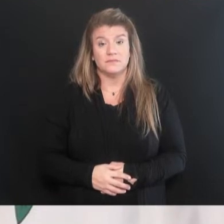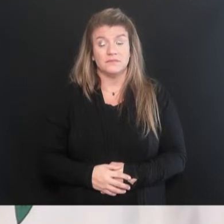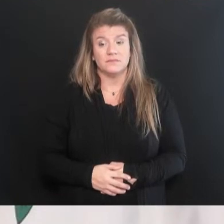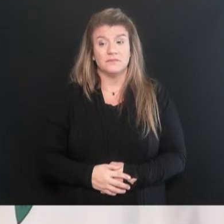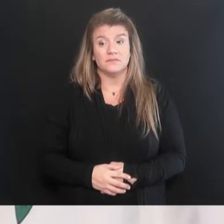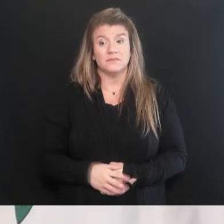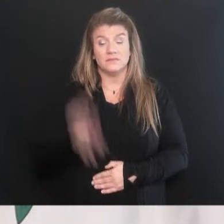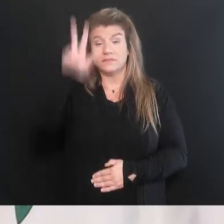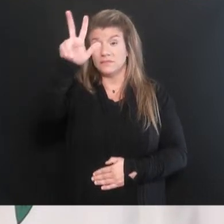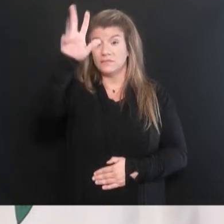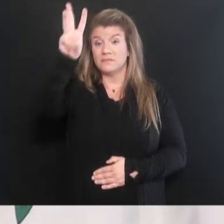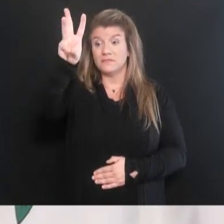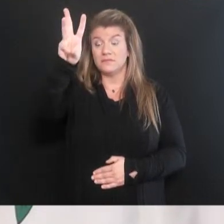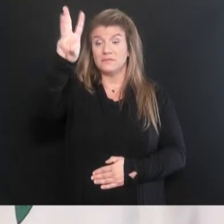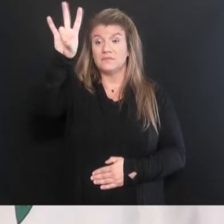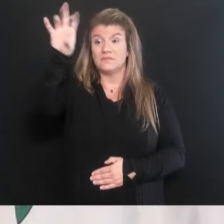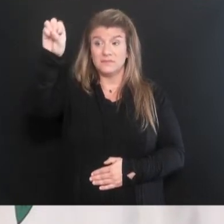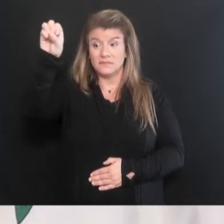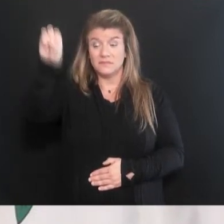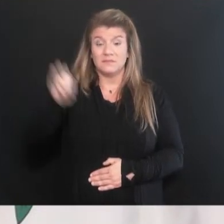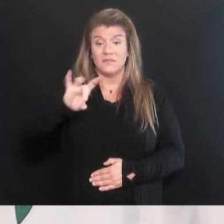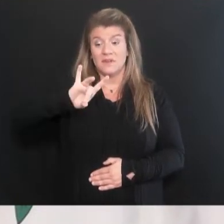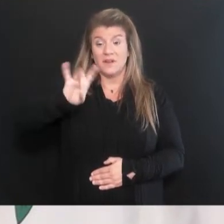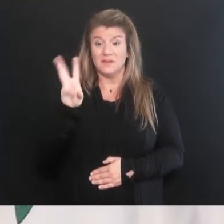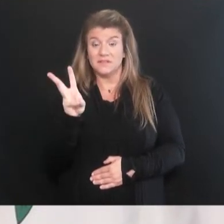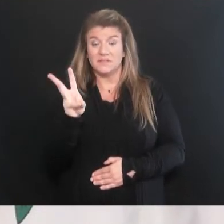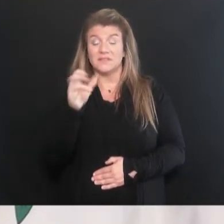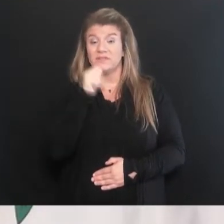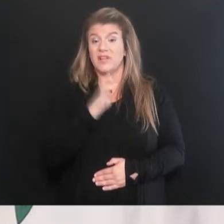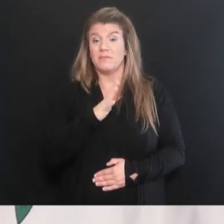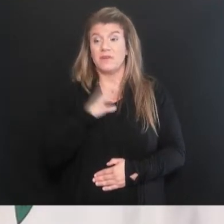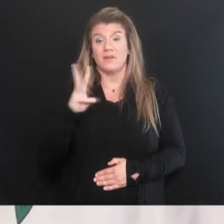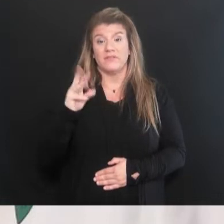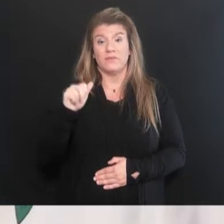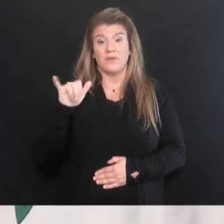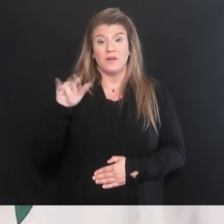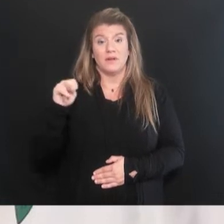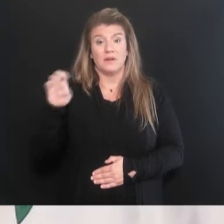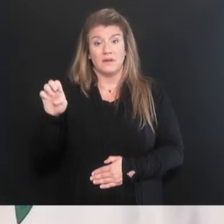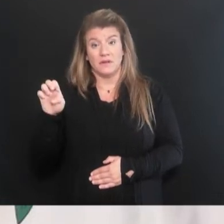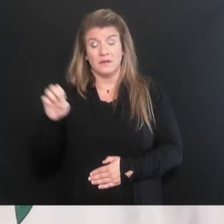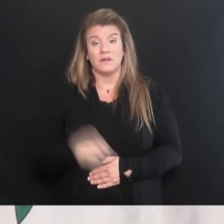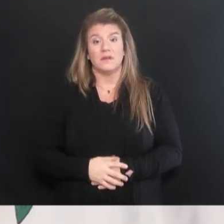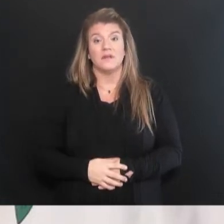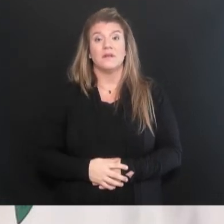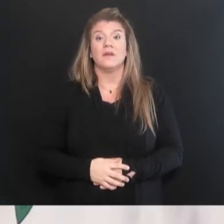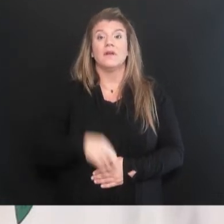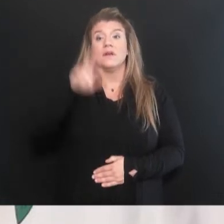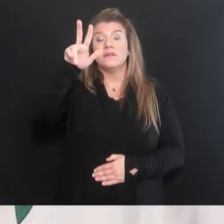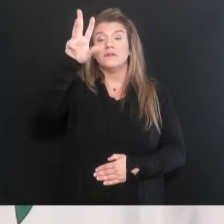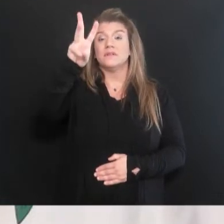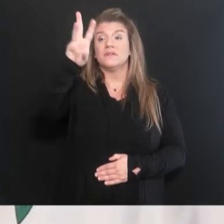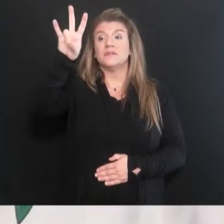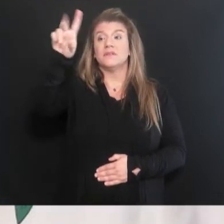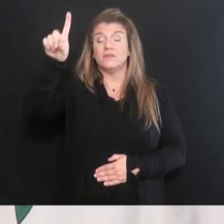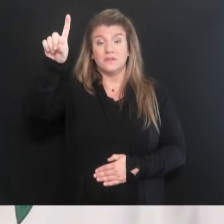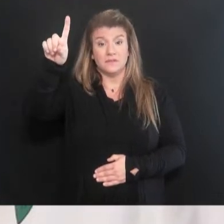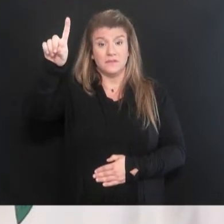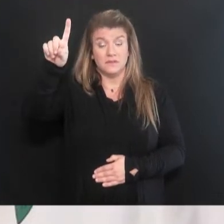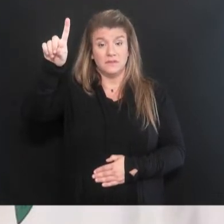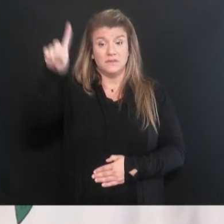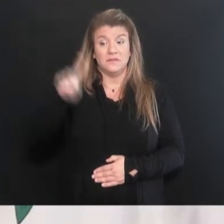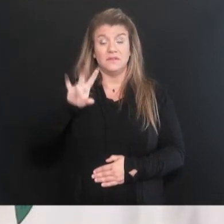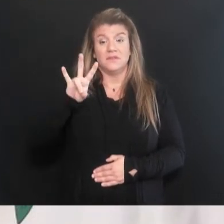The 3,670th death, an 86-year-old female from Wayne County. The 3,671st death,